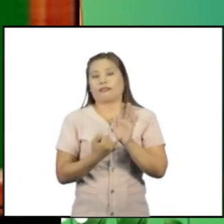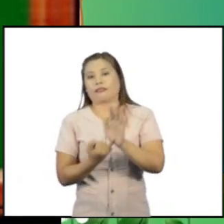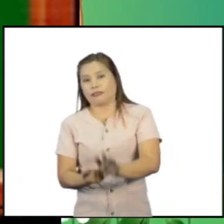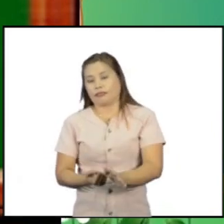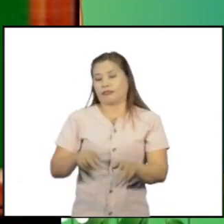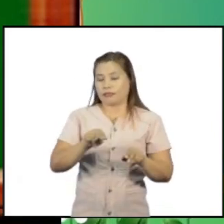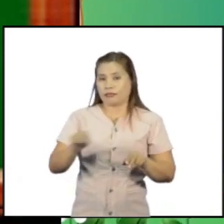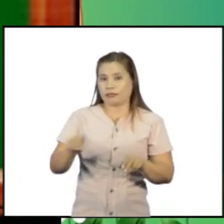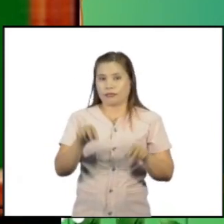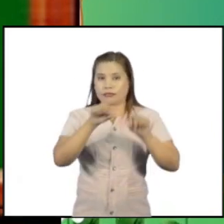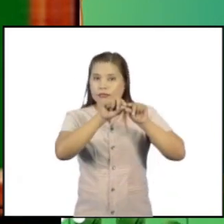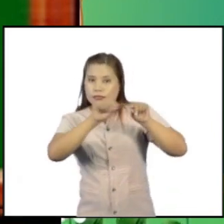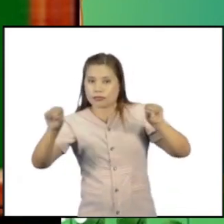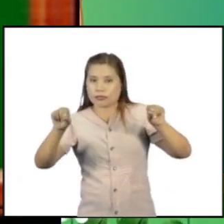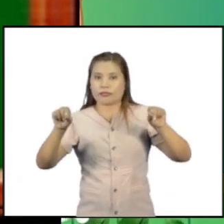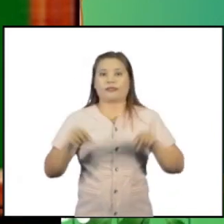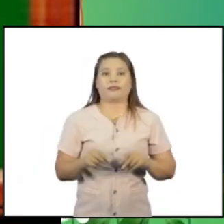nouns by underlining them.